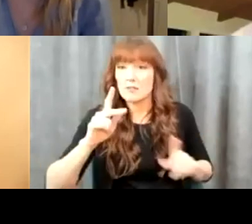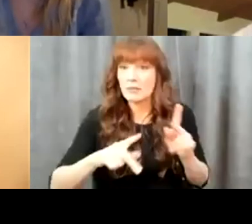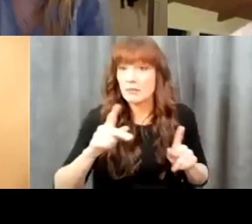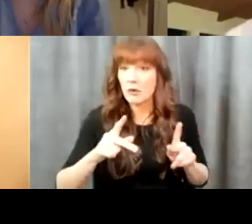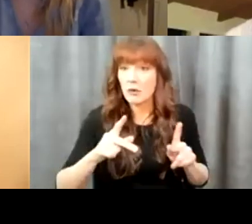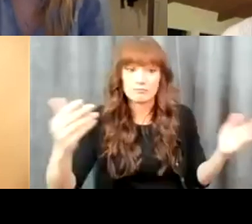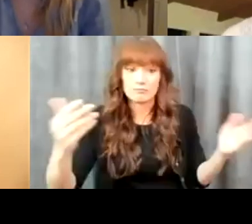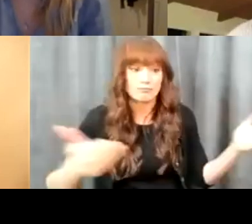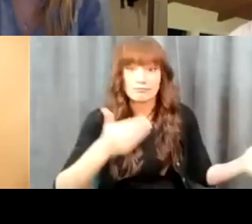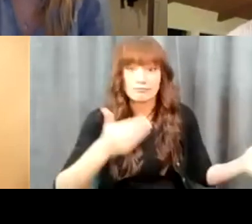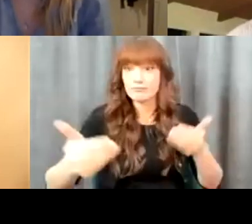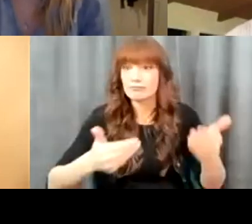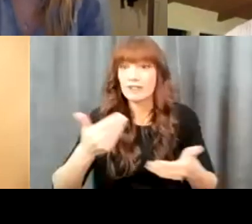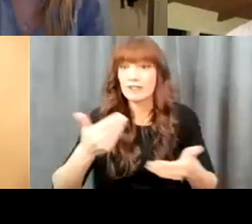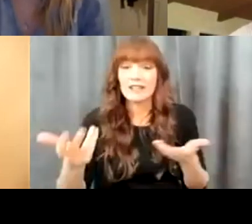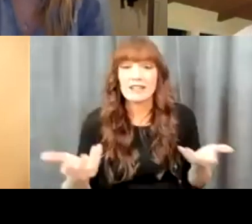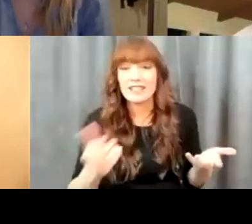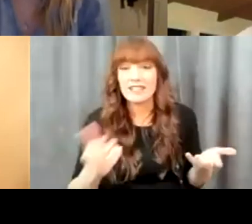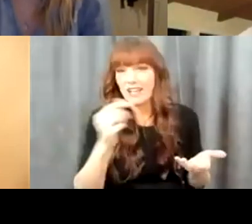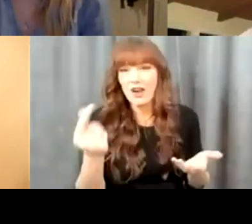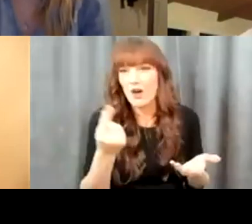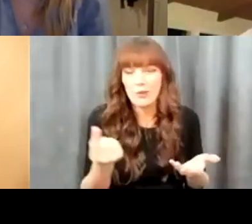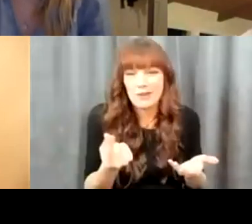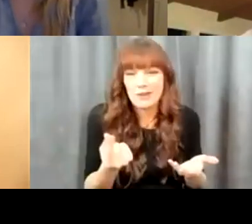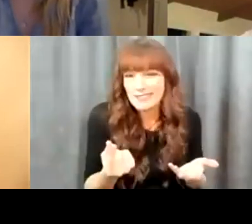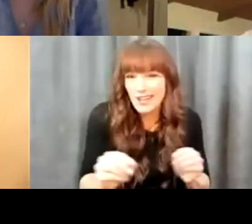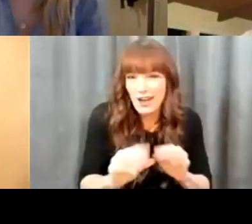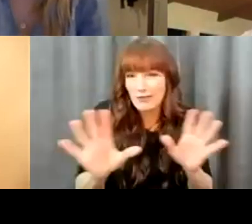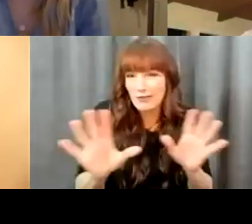tent isn't always that obvious.